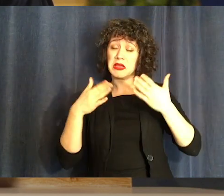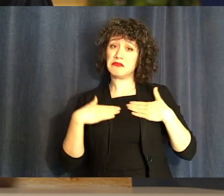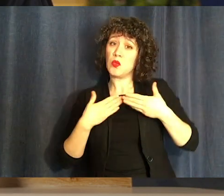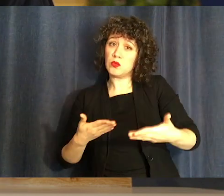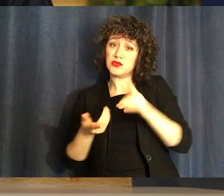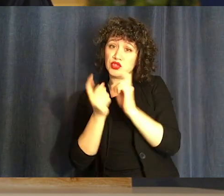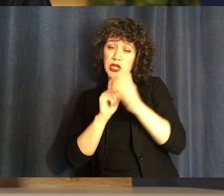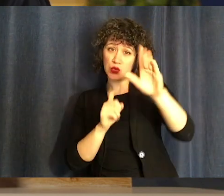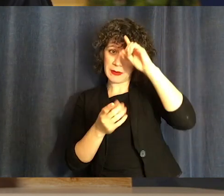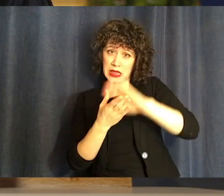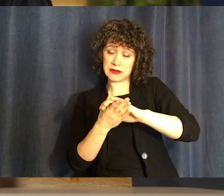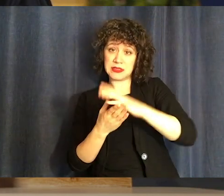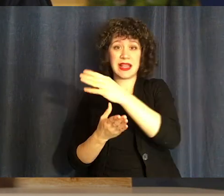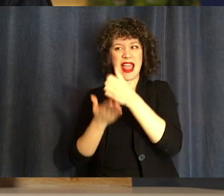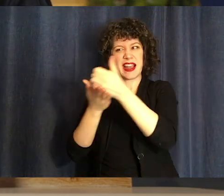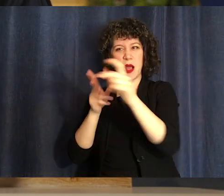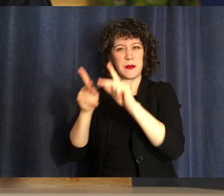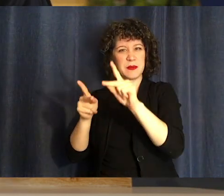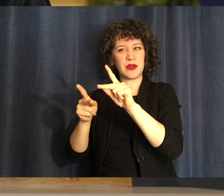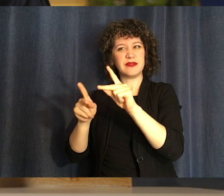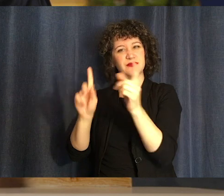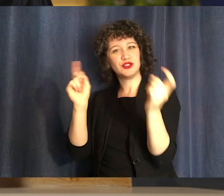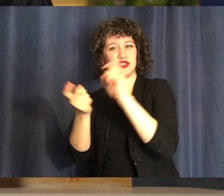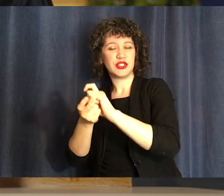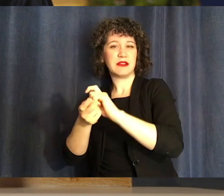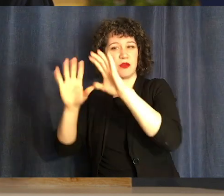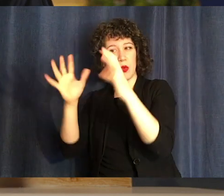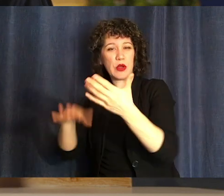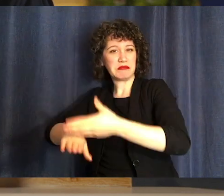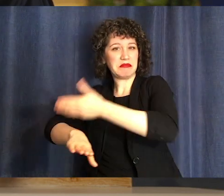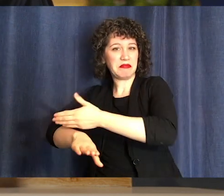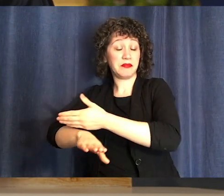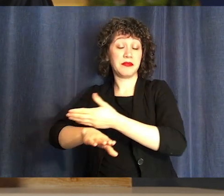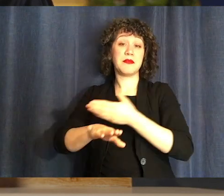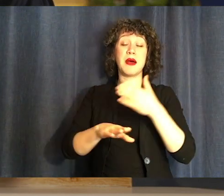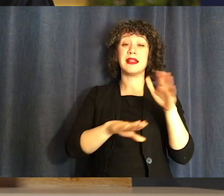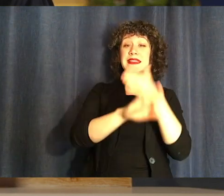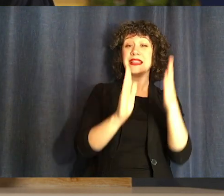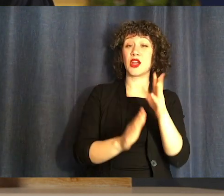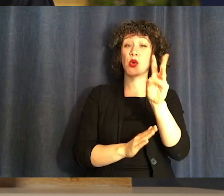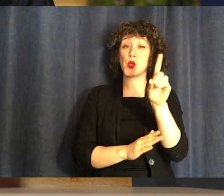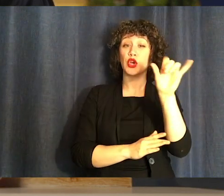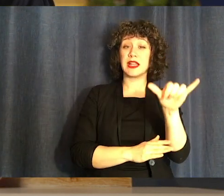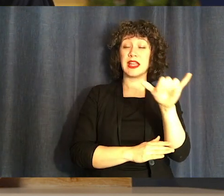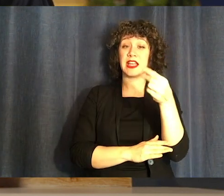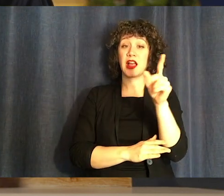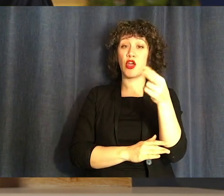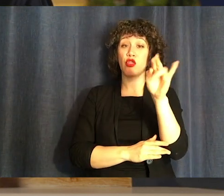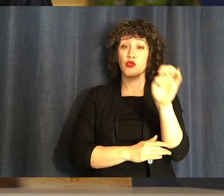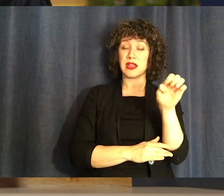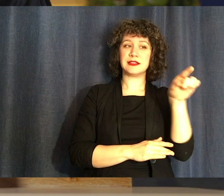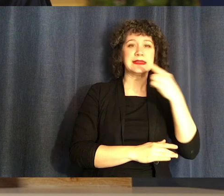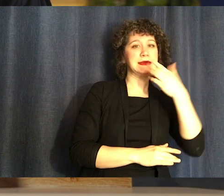place. But folk singer Woody Guthrie said it better than I ever could. Life has got a habit of not standing hitched. You